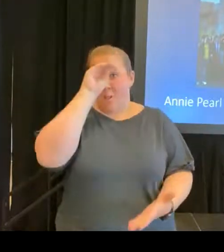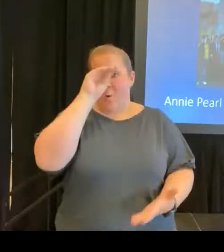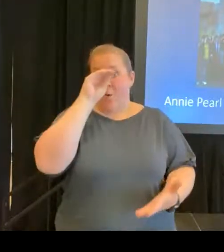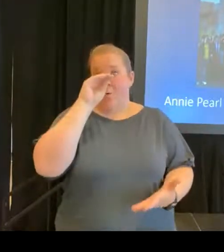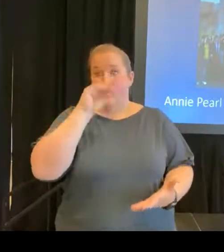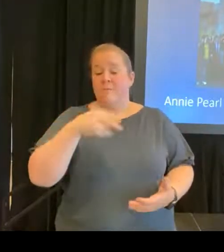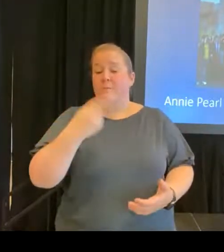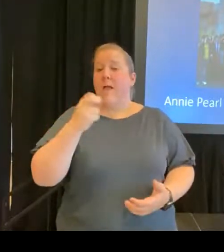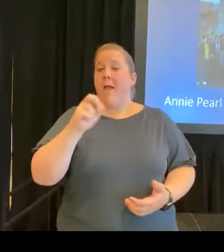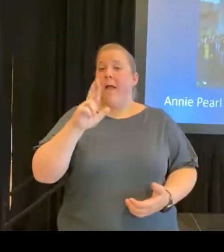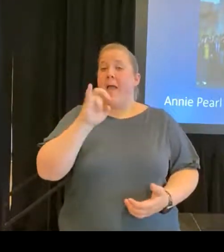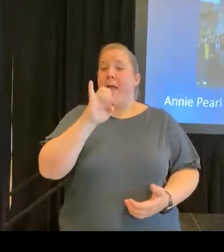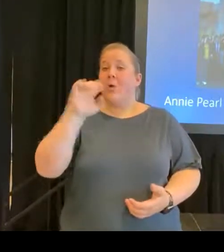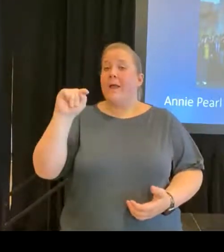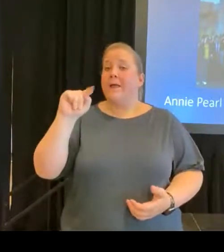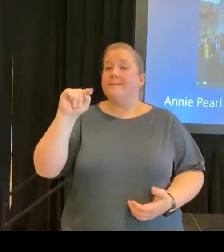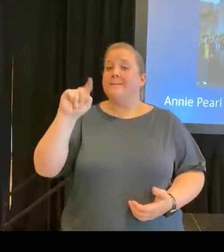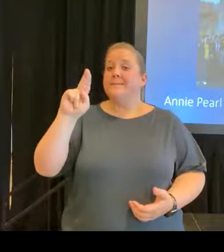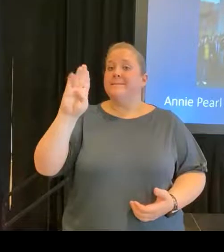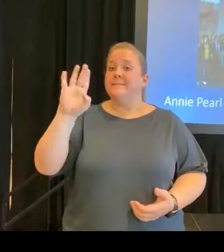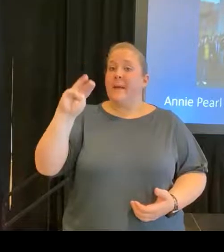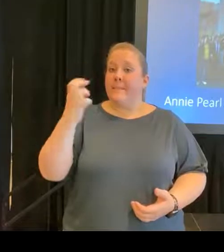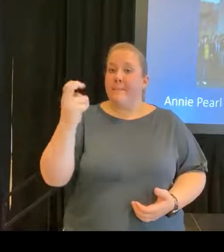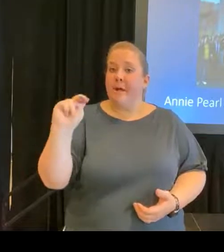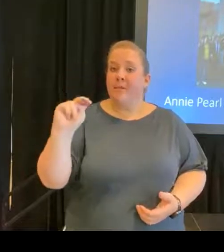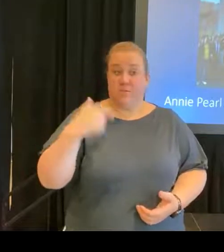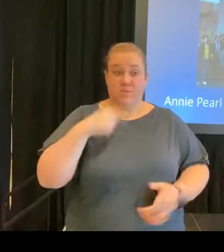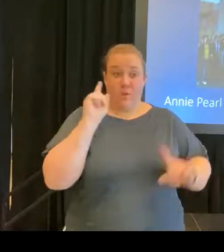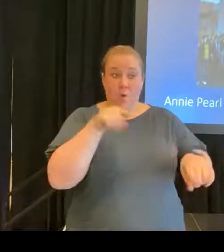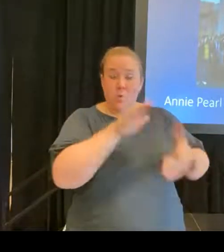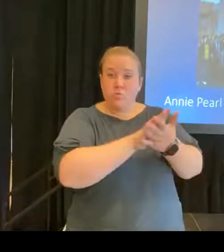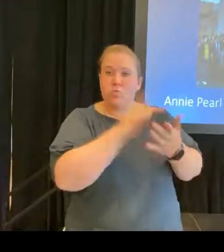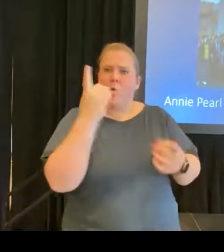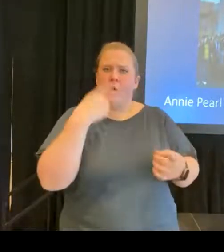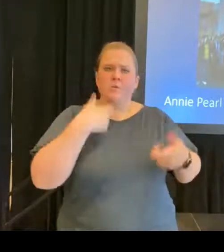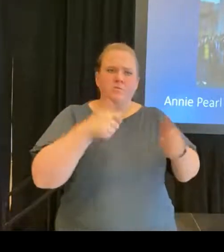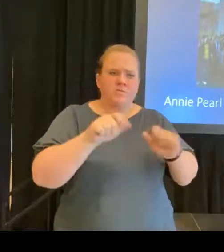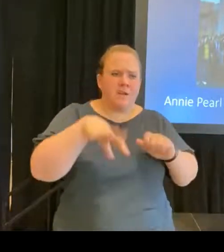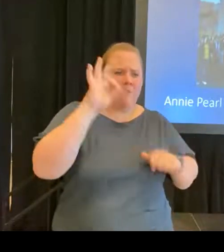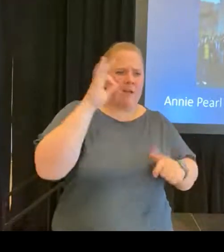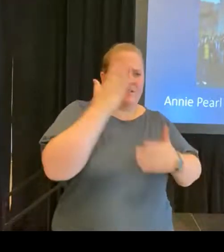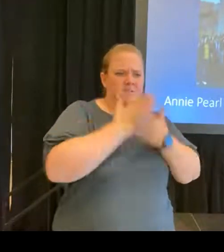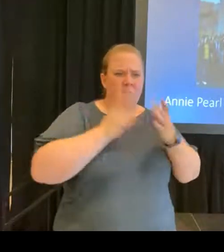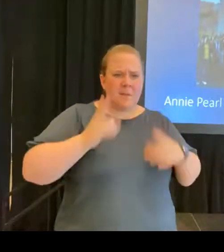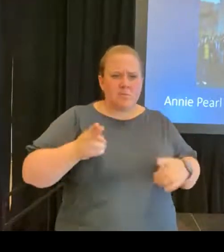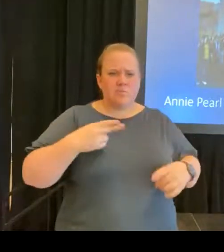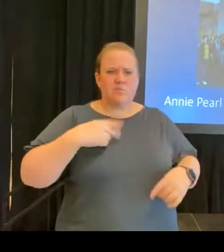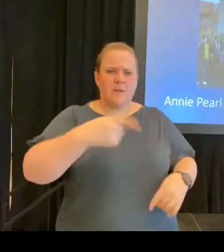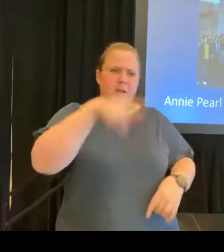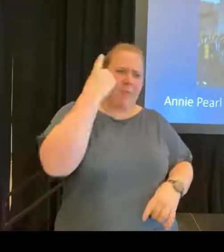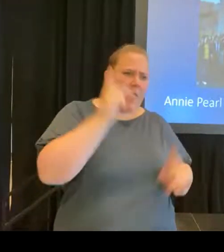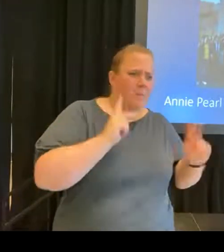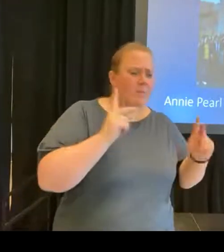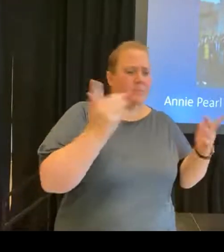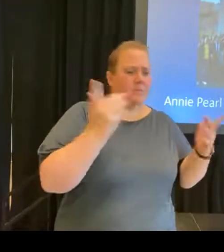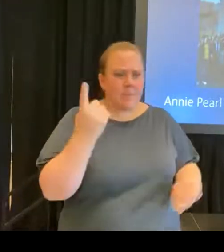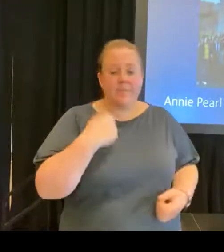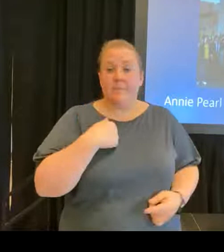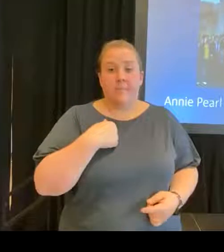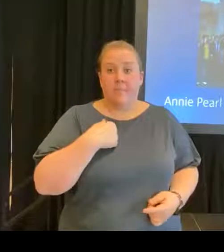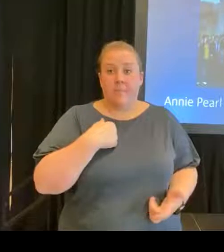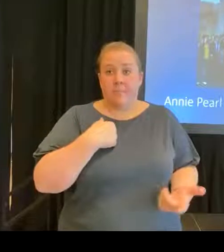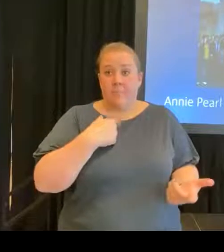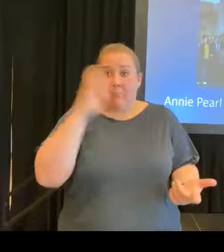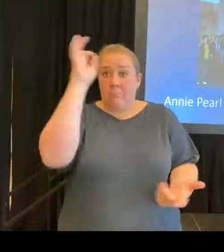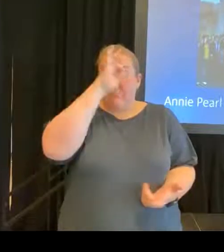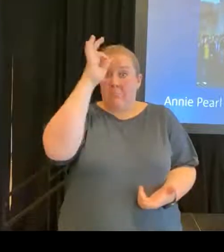about Harriet Tubman. Because when I was going to school, I was always trying to find some history about Black people. But I didn't know